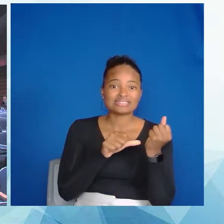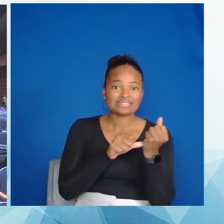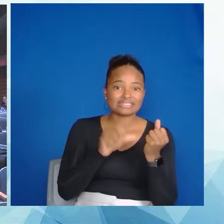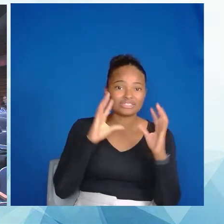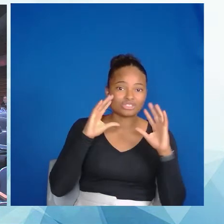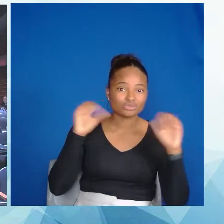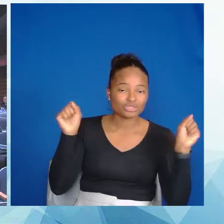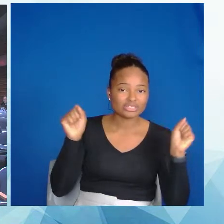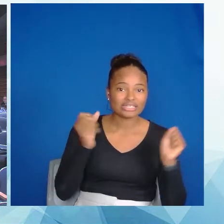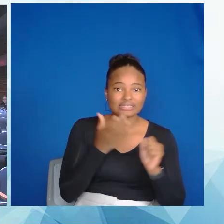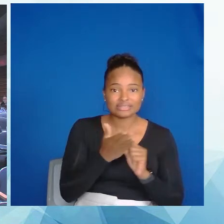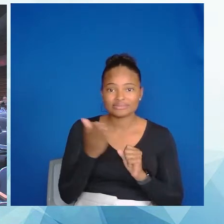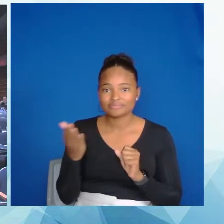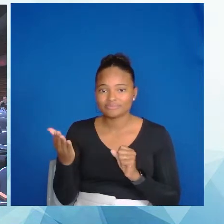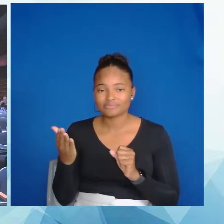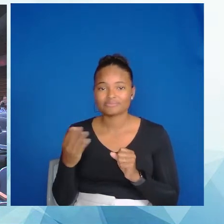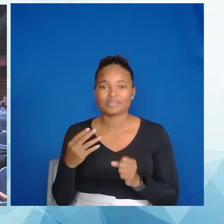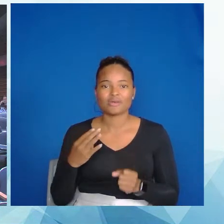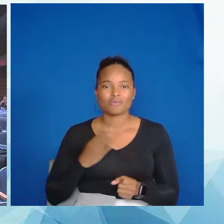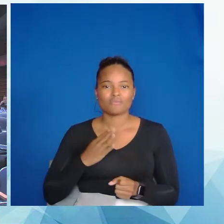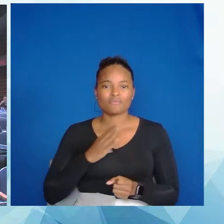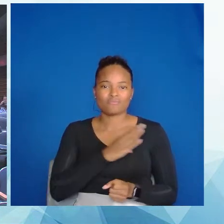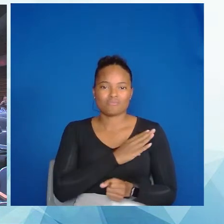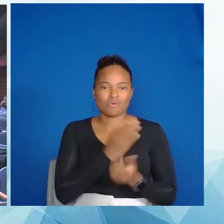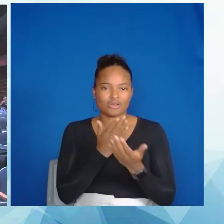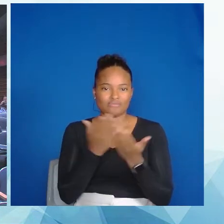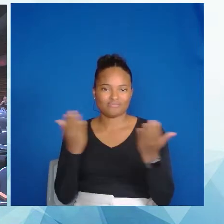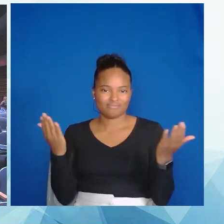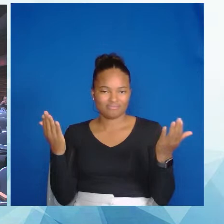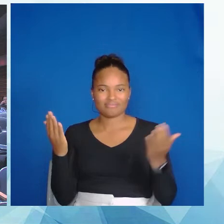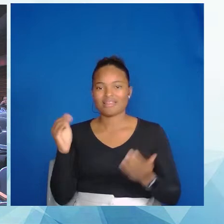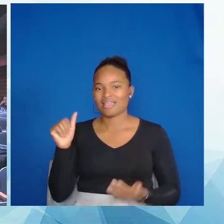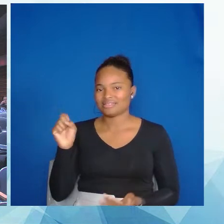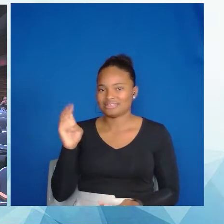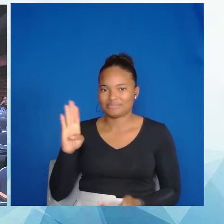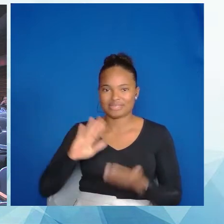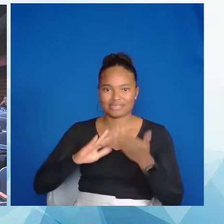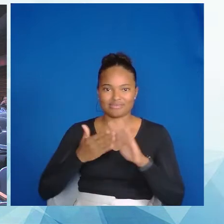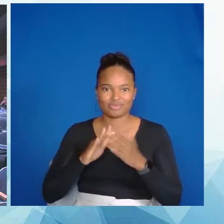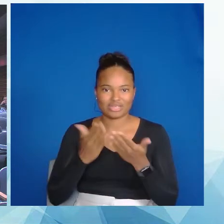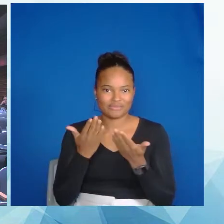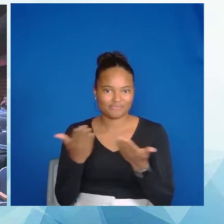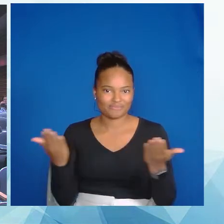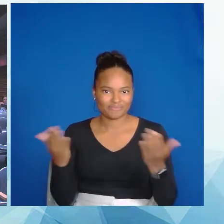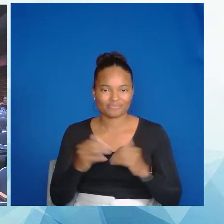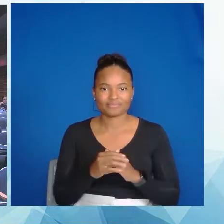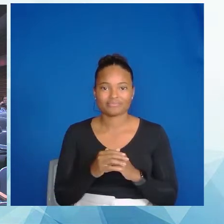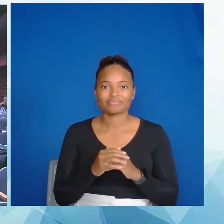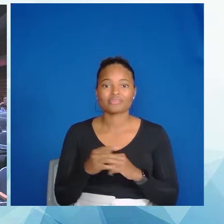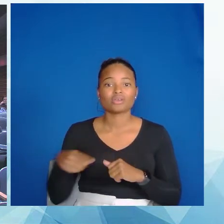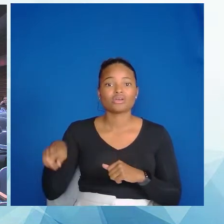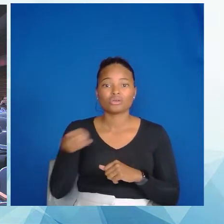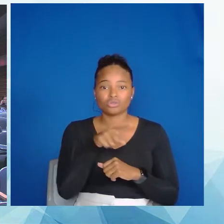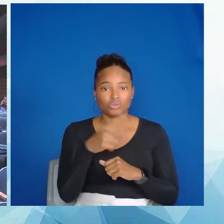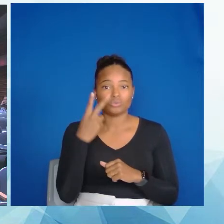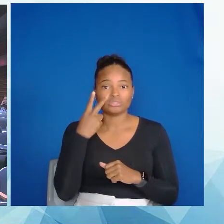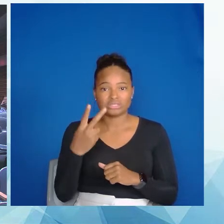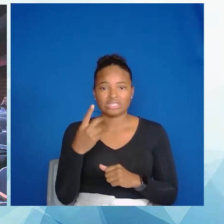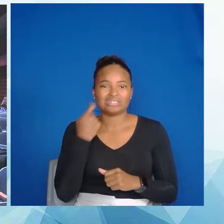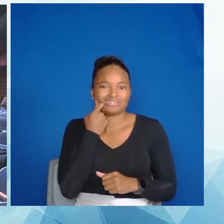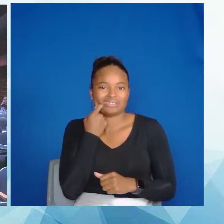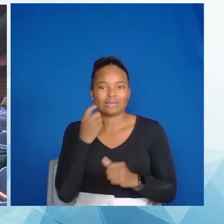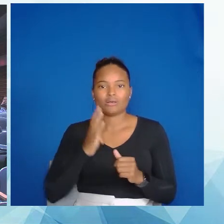Chakchop, and members of the board and ASDB community. You have been provided our most recent board report that